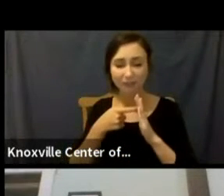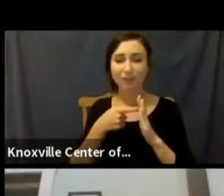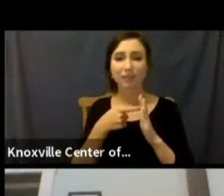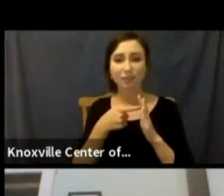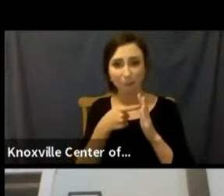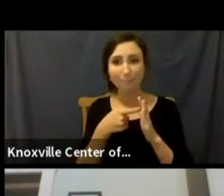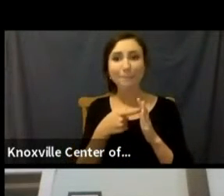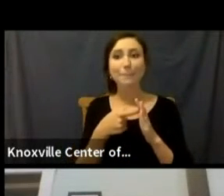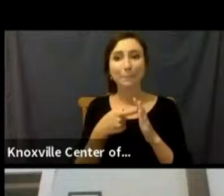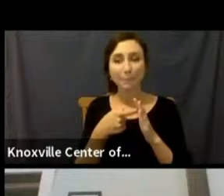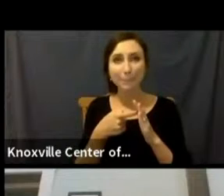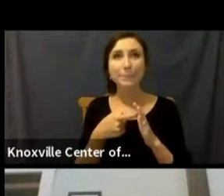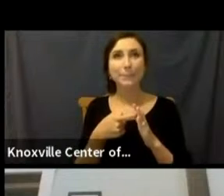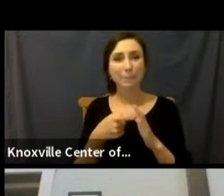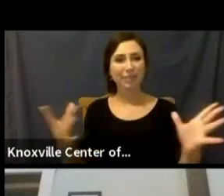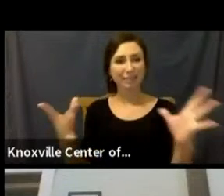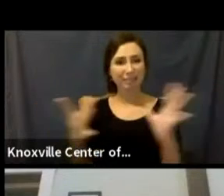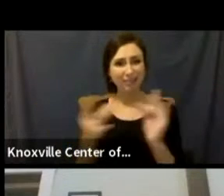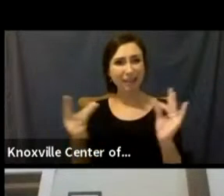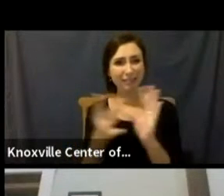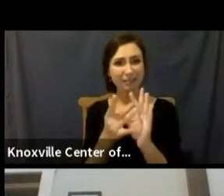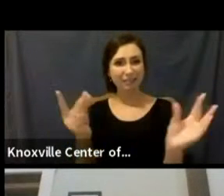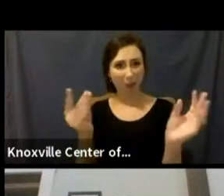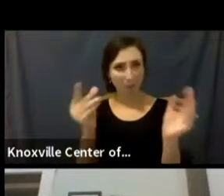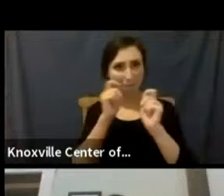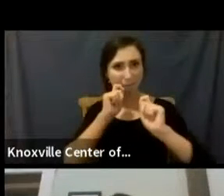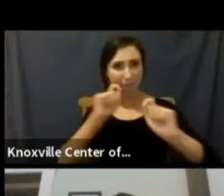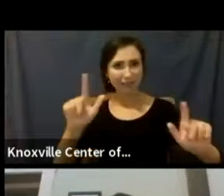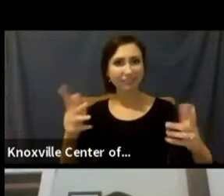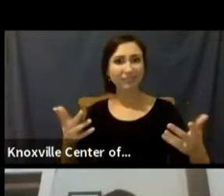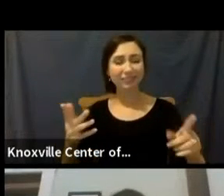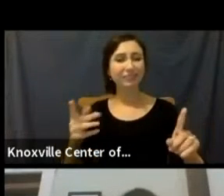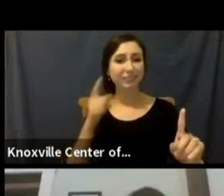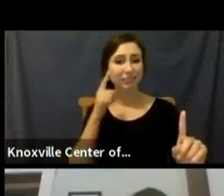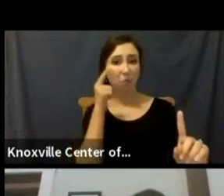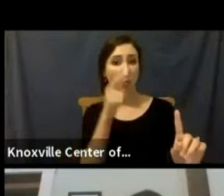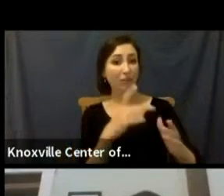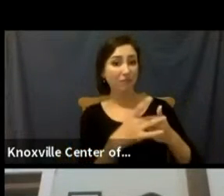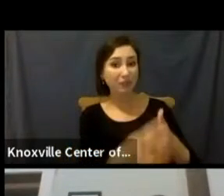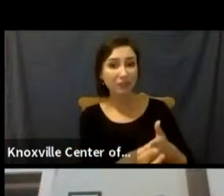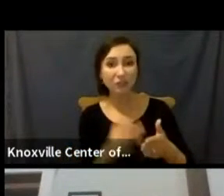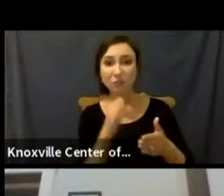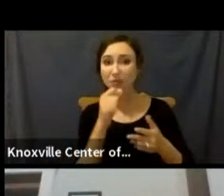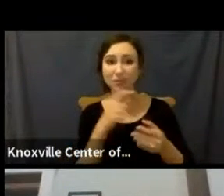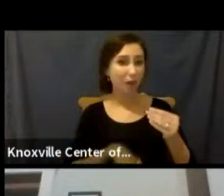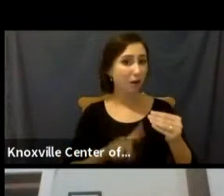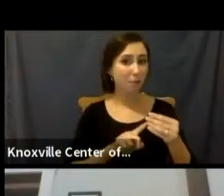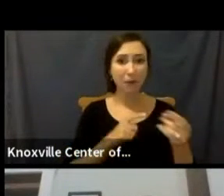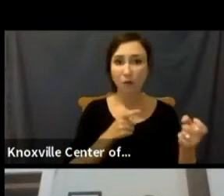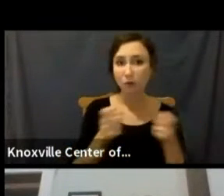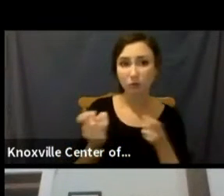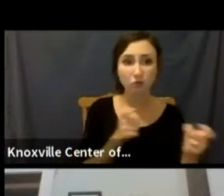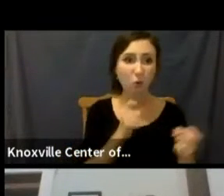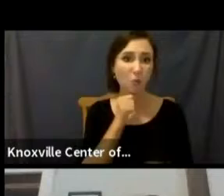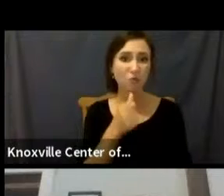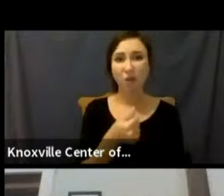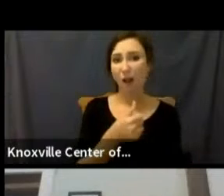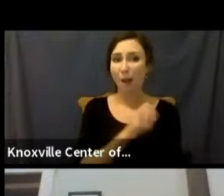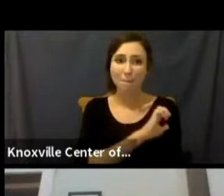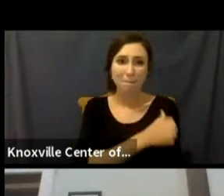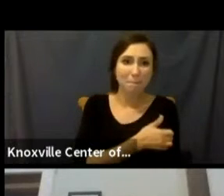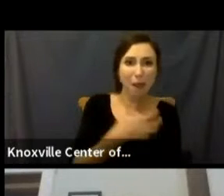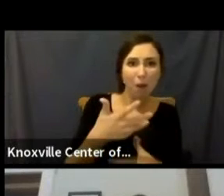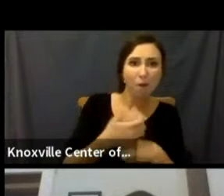it sends a message. It's really a point of leadership. It's not about control. It's not a power grab.